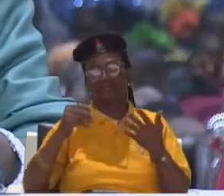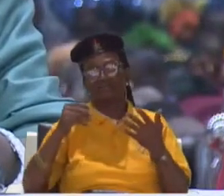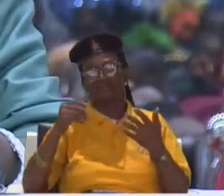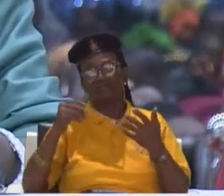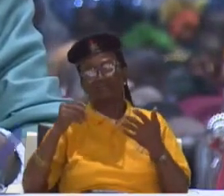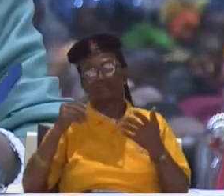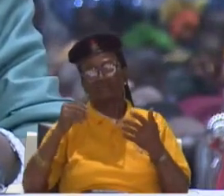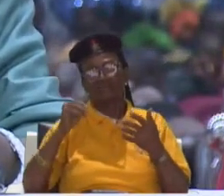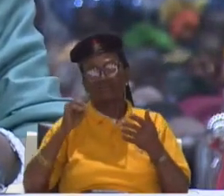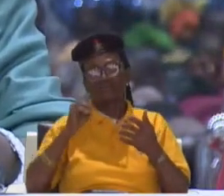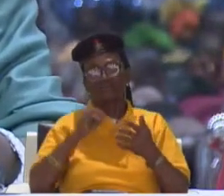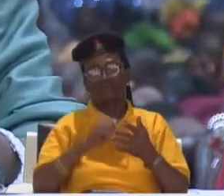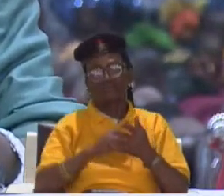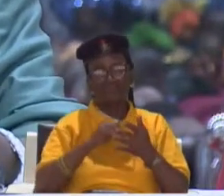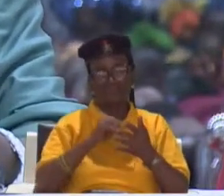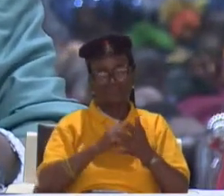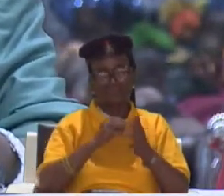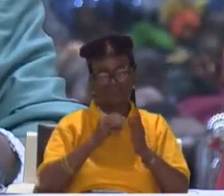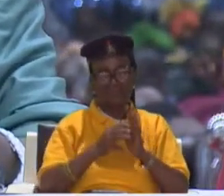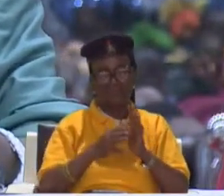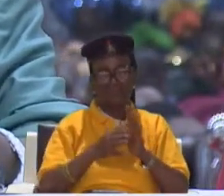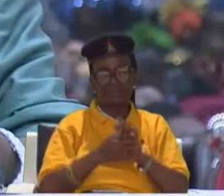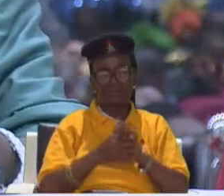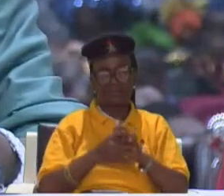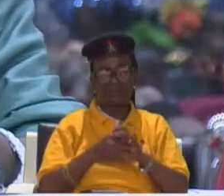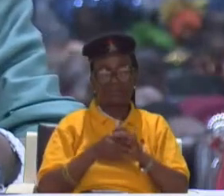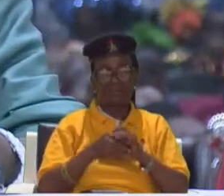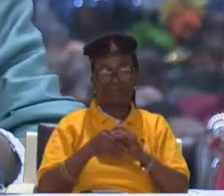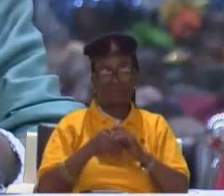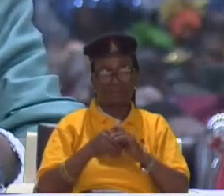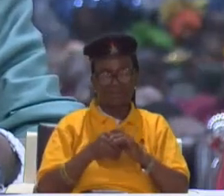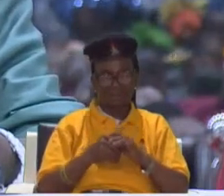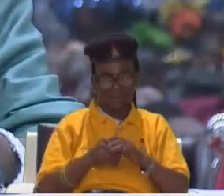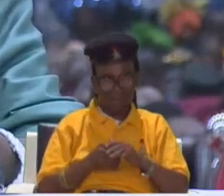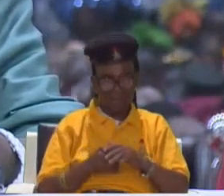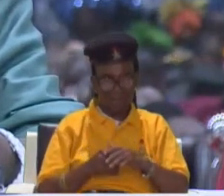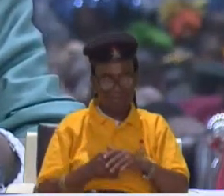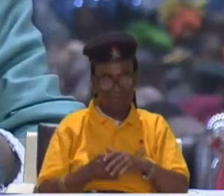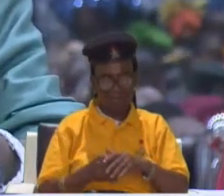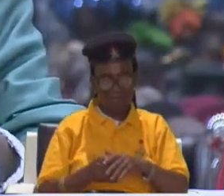it becomes difficult to move. If